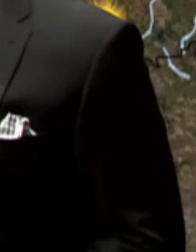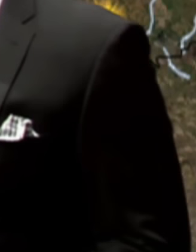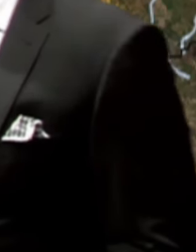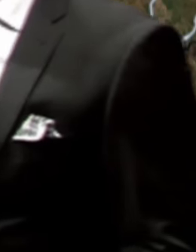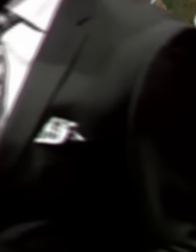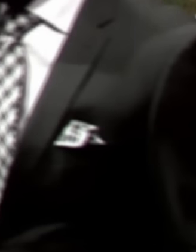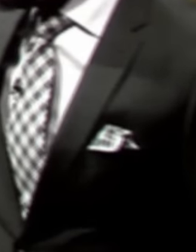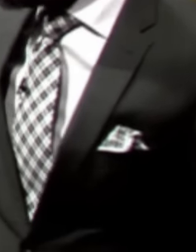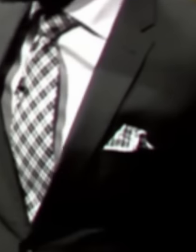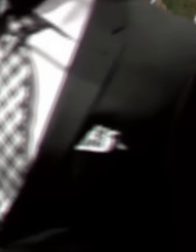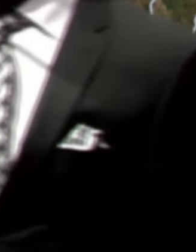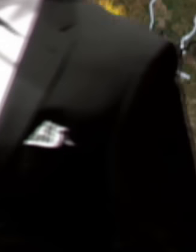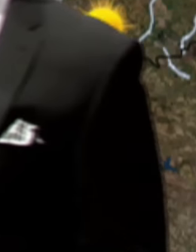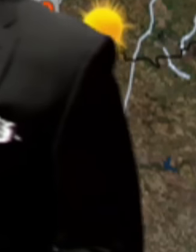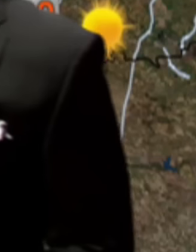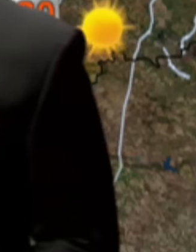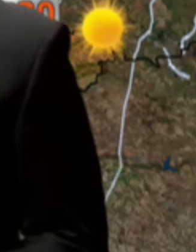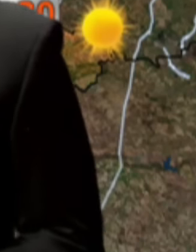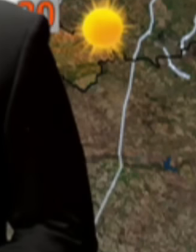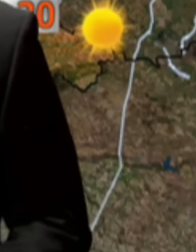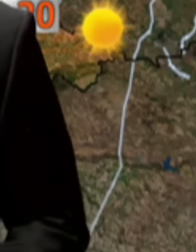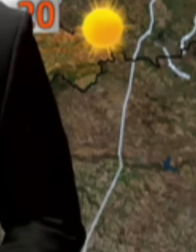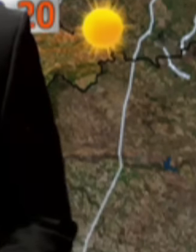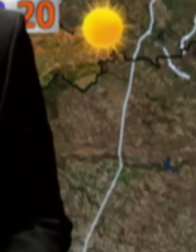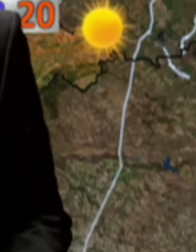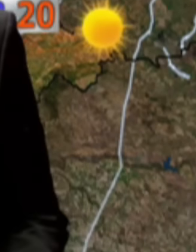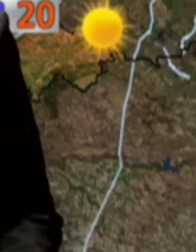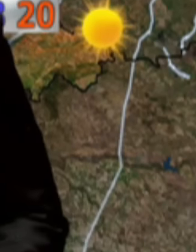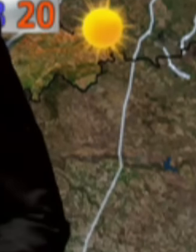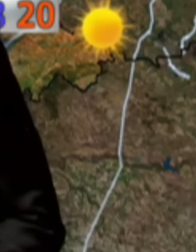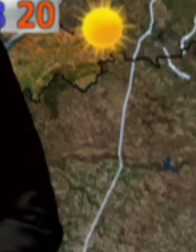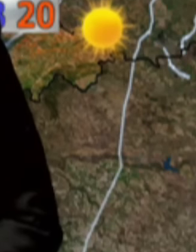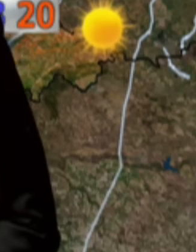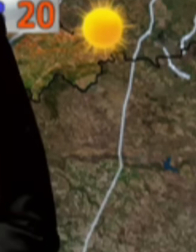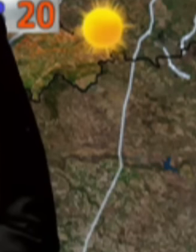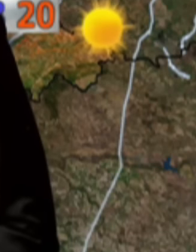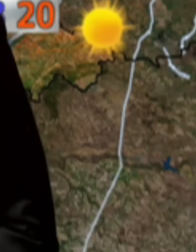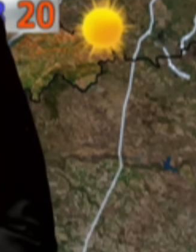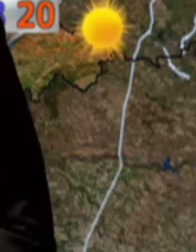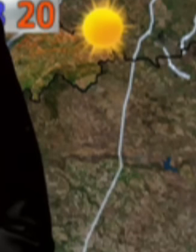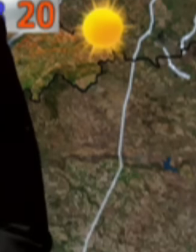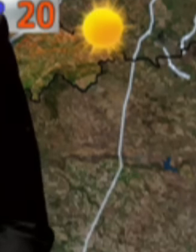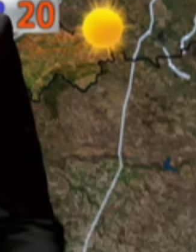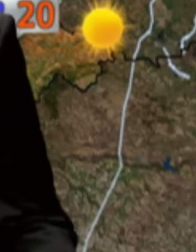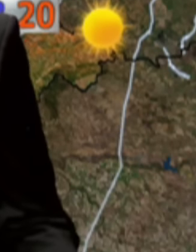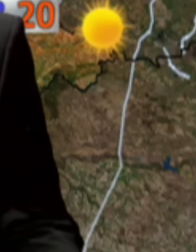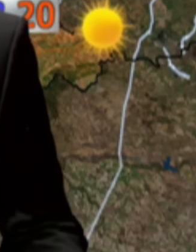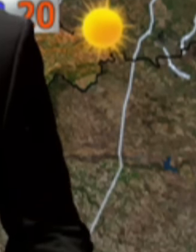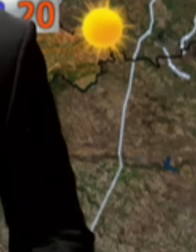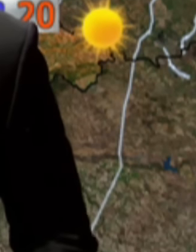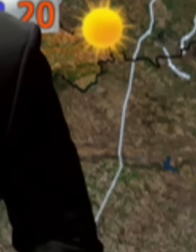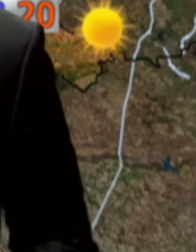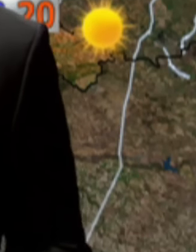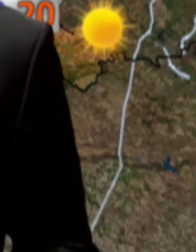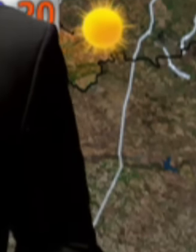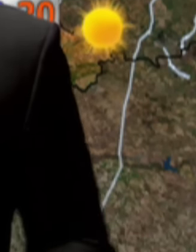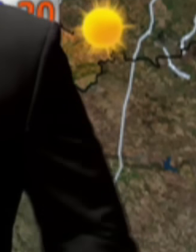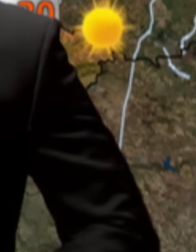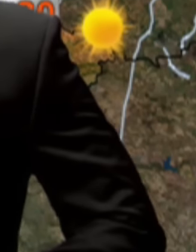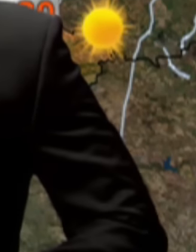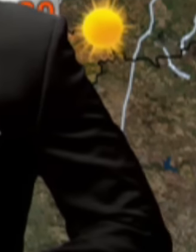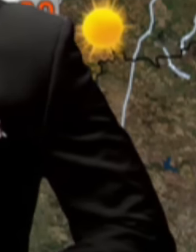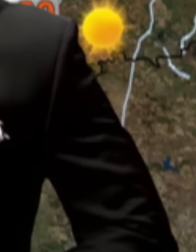shebile ka Taung Bloemhof o sentse ke sa lona ka Toskap simba ka jeno lona sano se o pa ka re tla hlobate empa khati di phamela fela ho